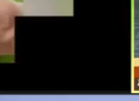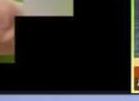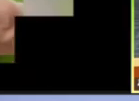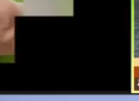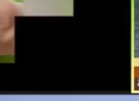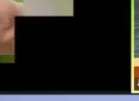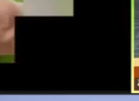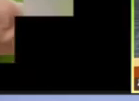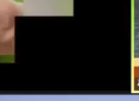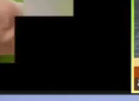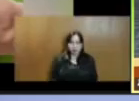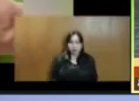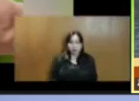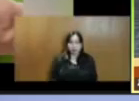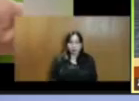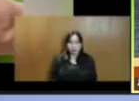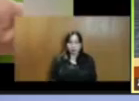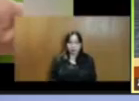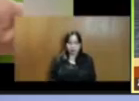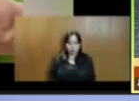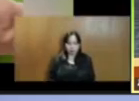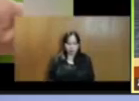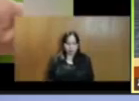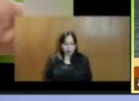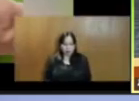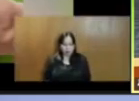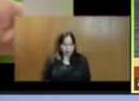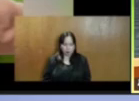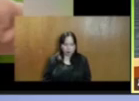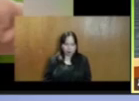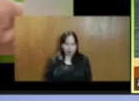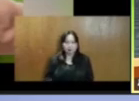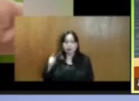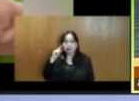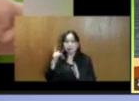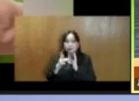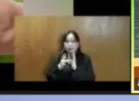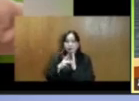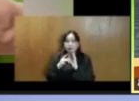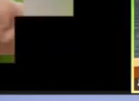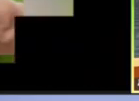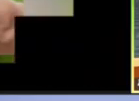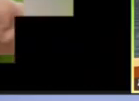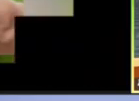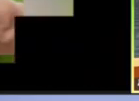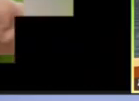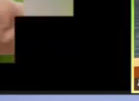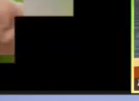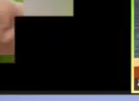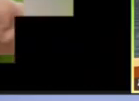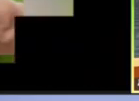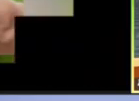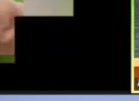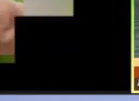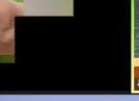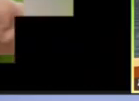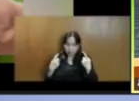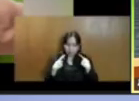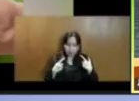Okay, I think they're still fixing the tech issues. Any question from the audience?